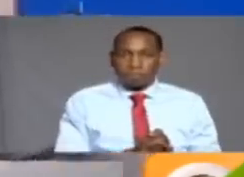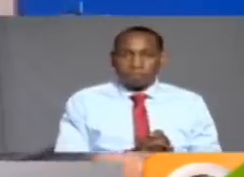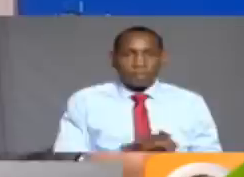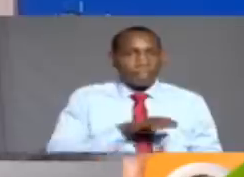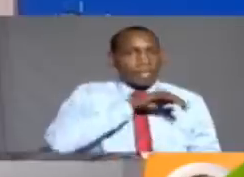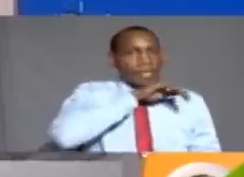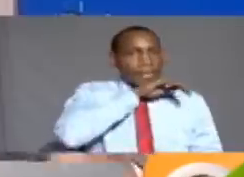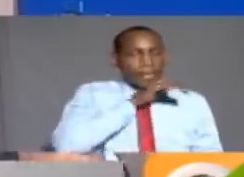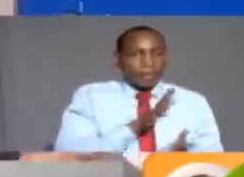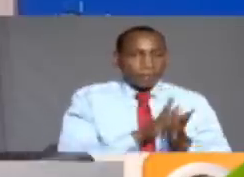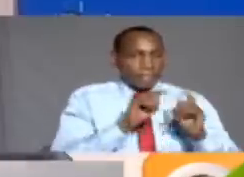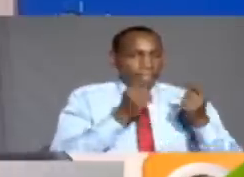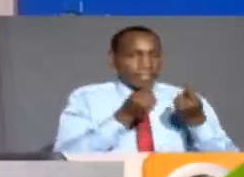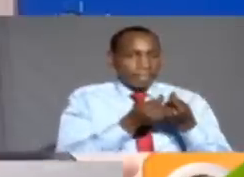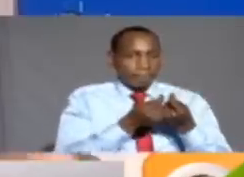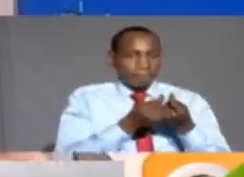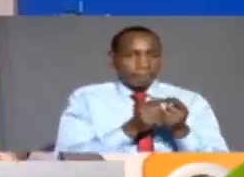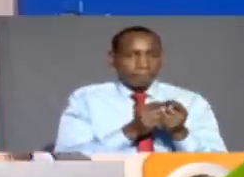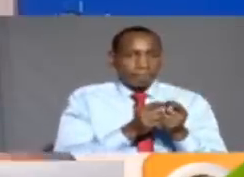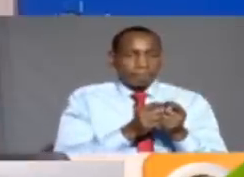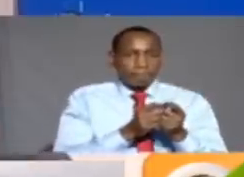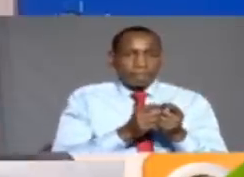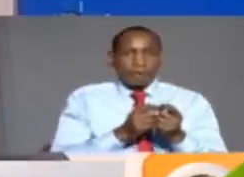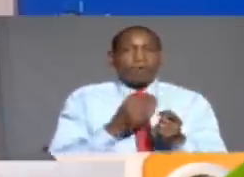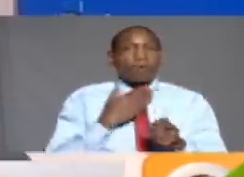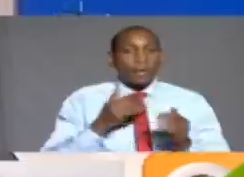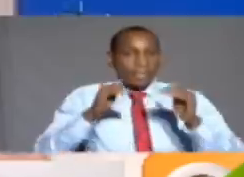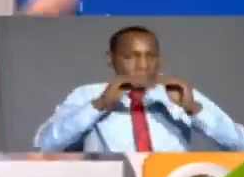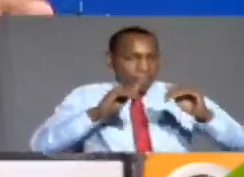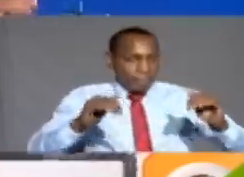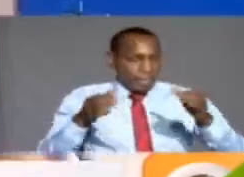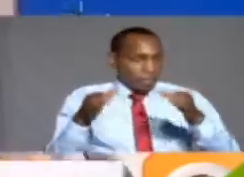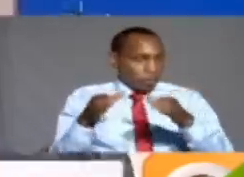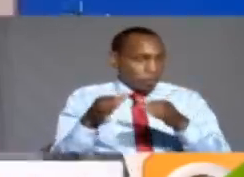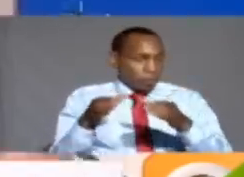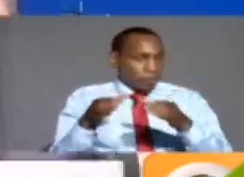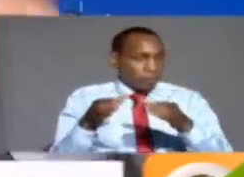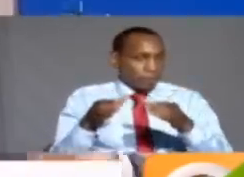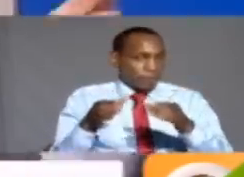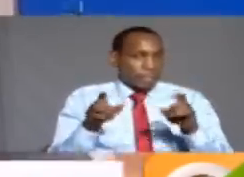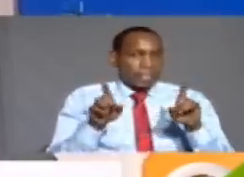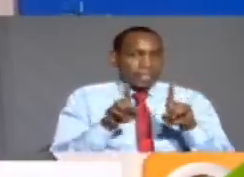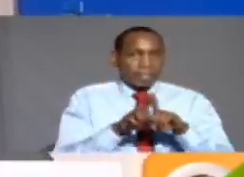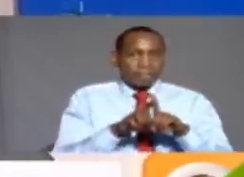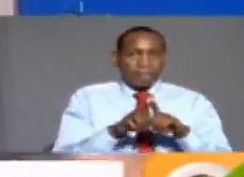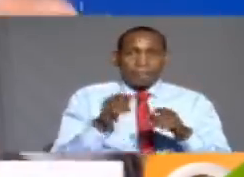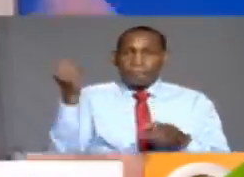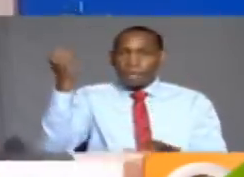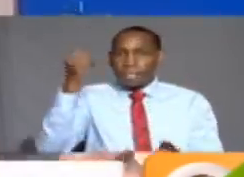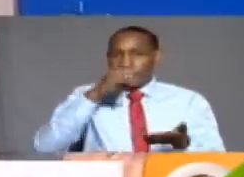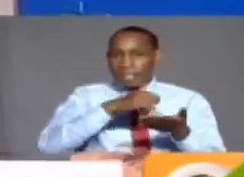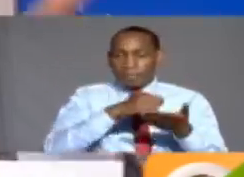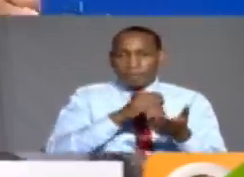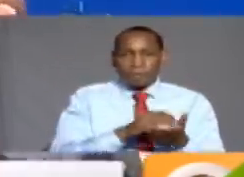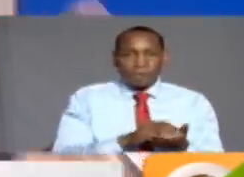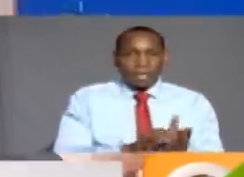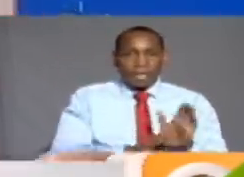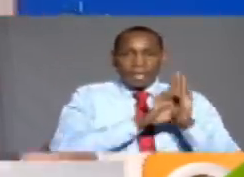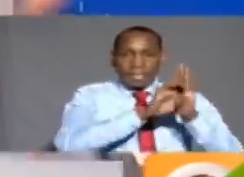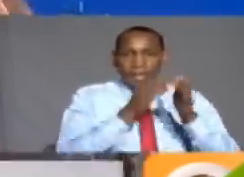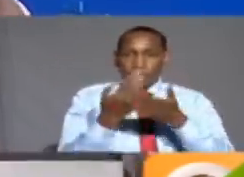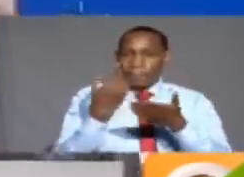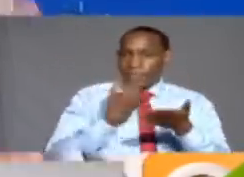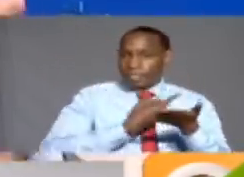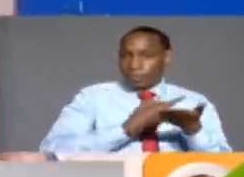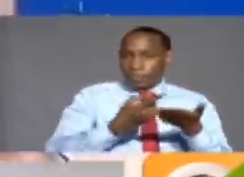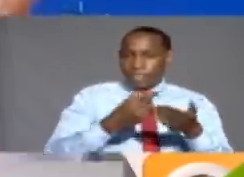Odinga and team are there to divide the party, and they are also doing politics. Case in point, just last week